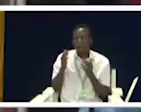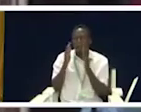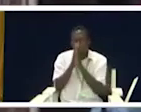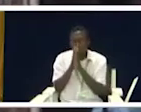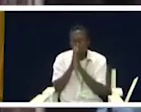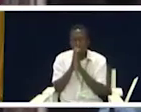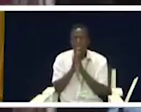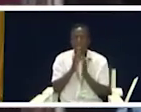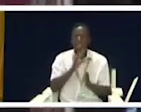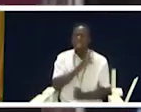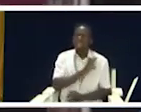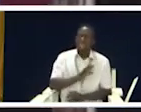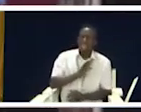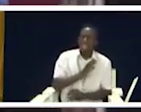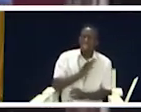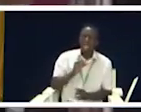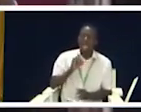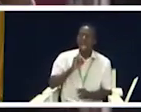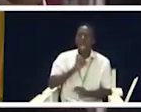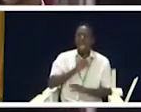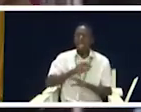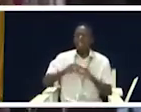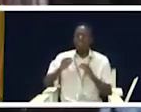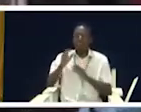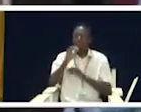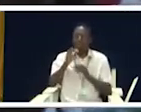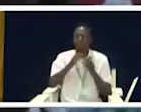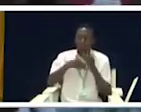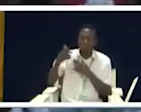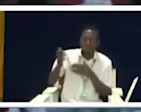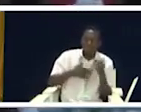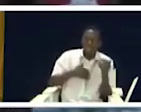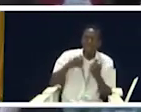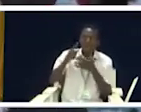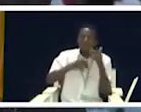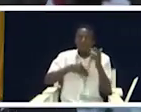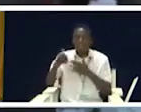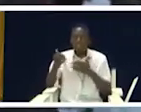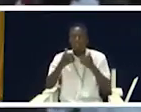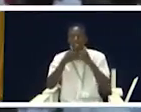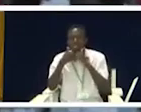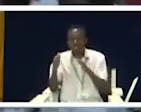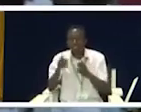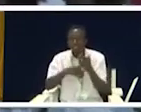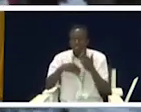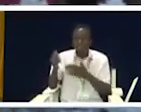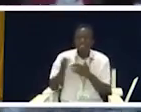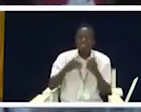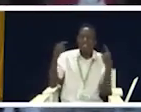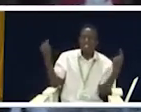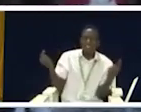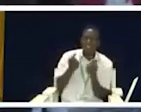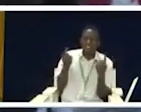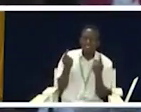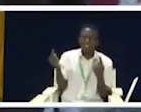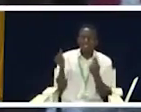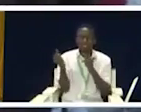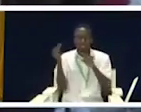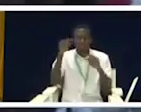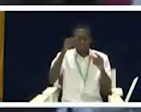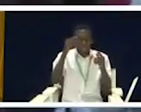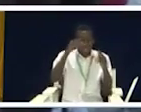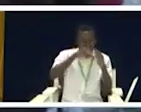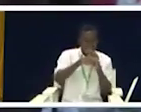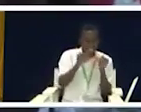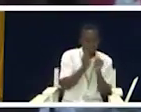character. I don't care whatever lust, whatever addiction, whatever carnality you came here with. As you